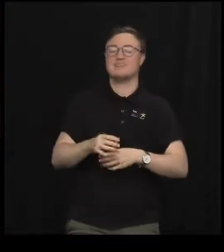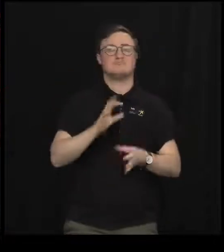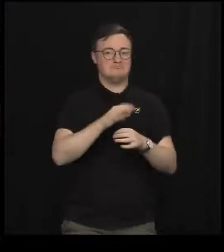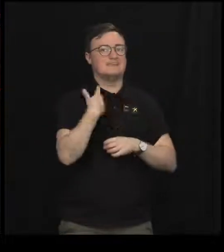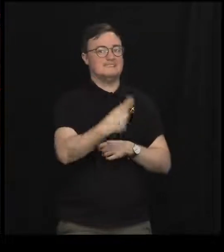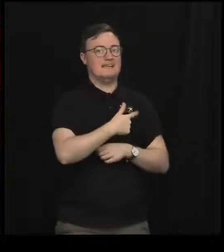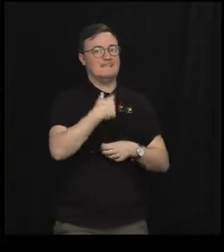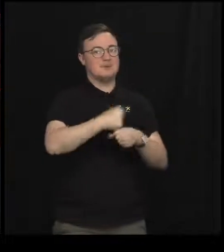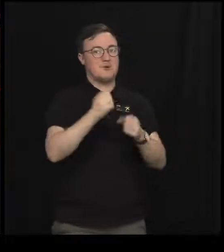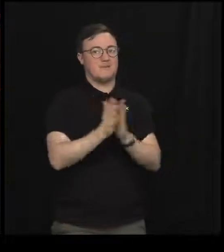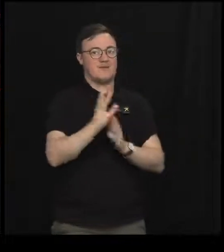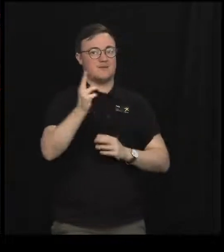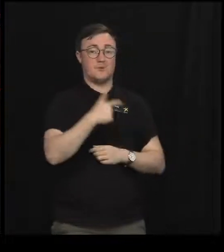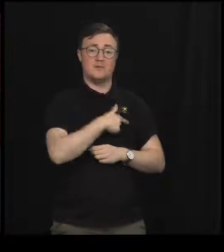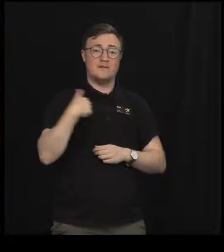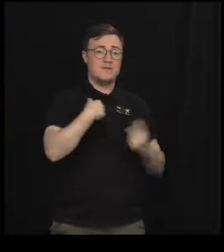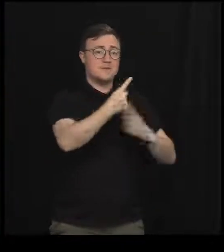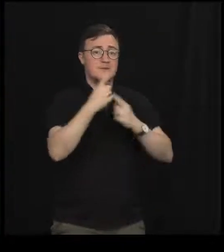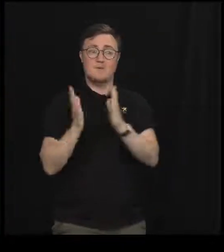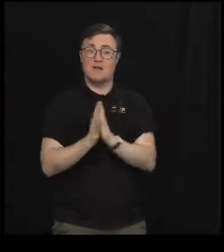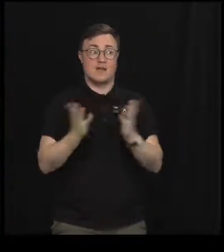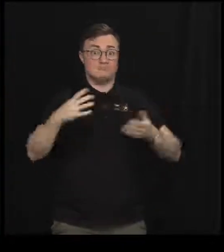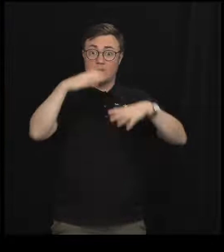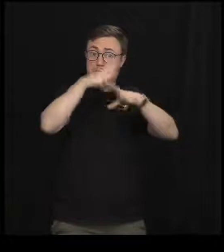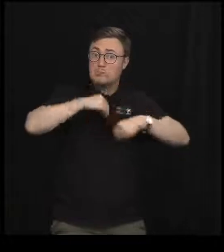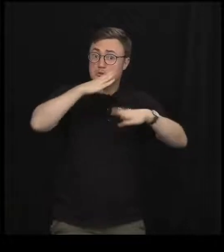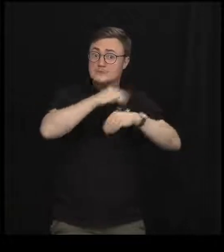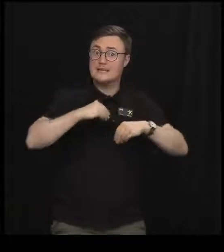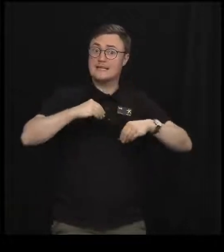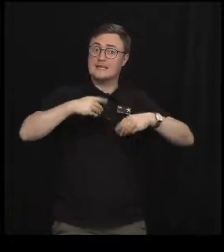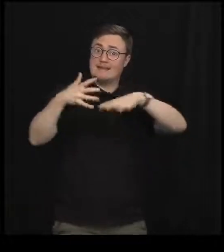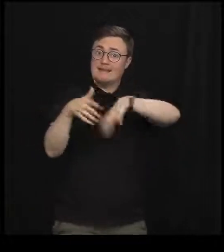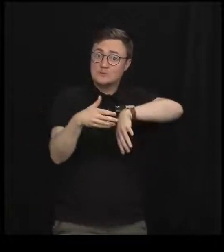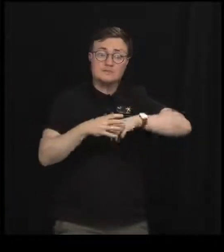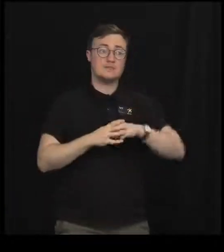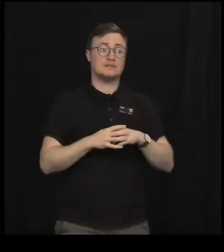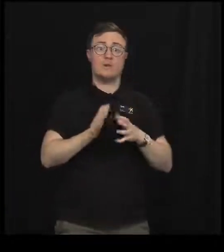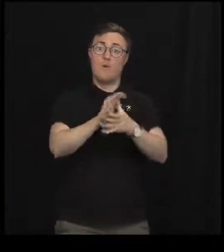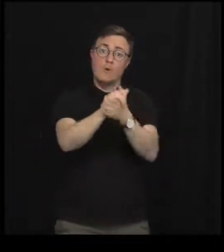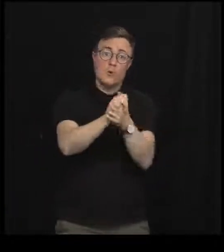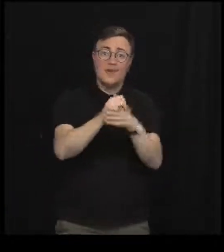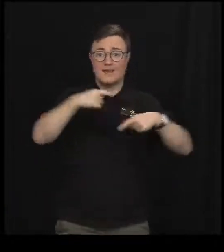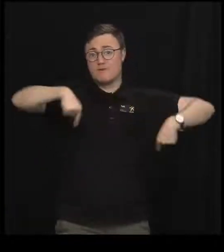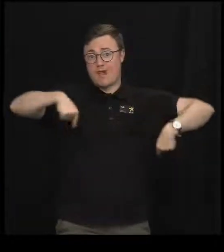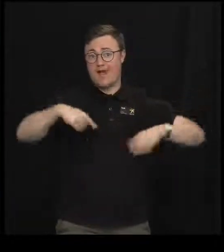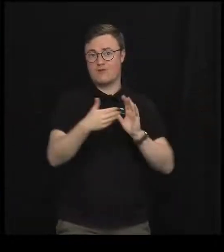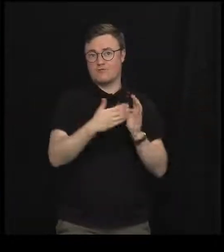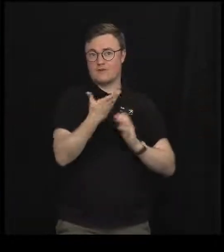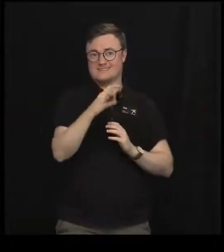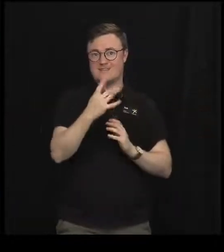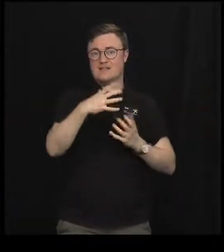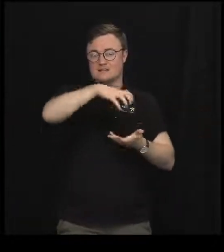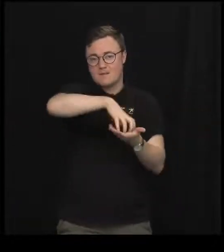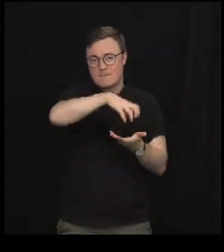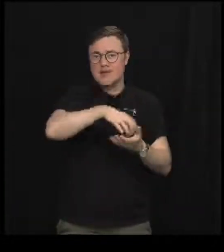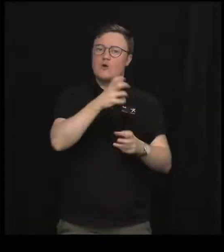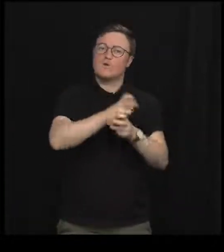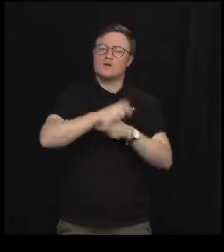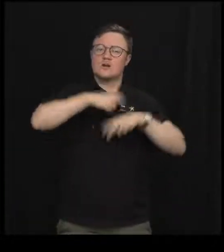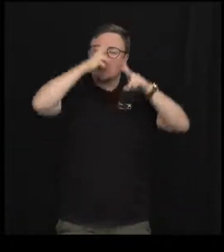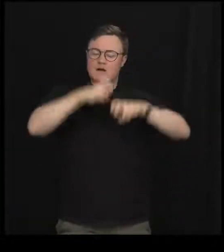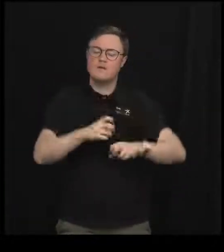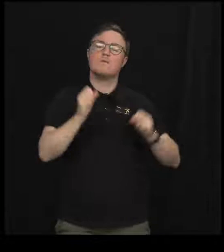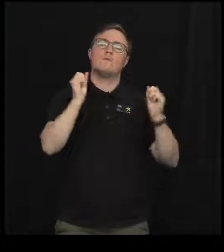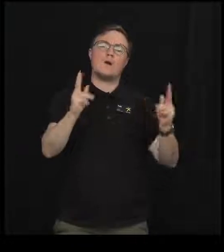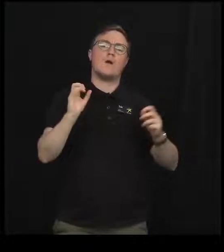with the music industry, we're discussing with other colleagues working here from civil society and trying to figure out, okay, so if we were